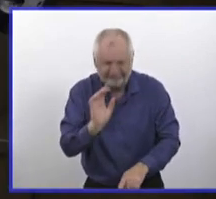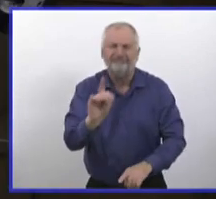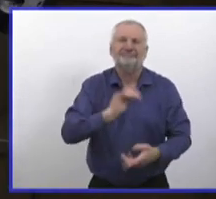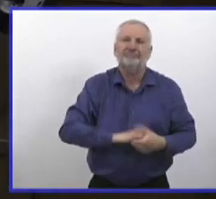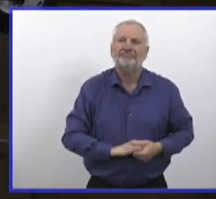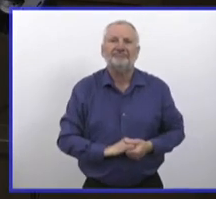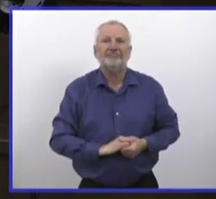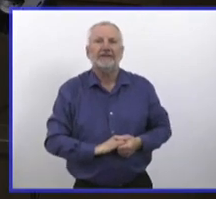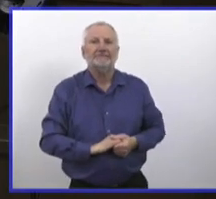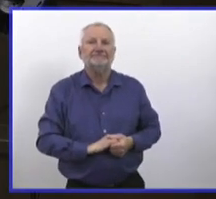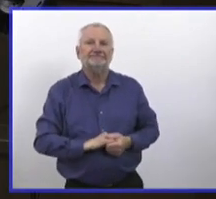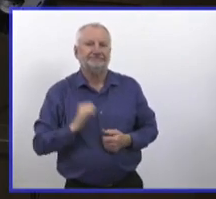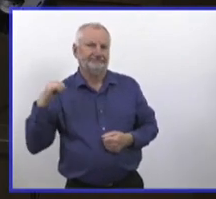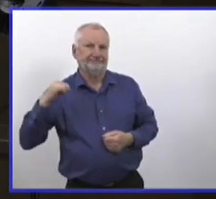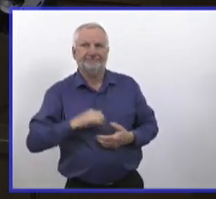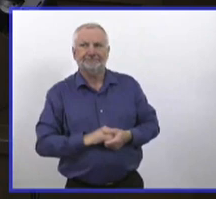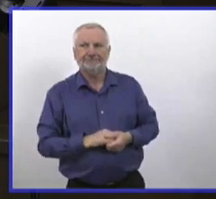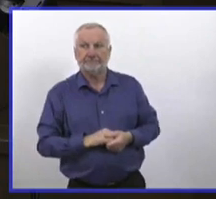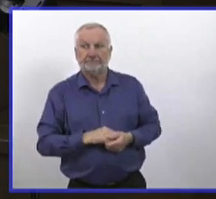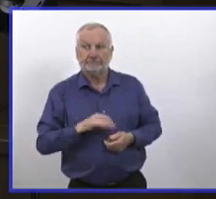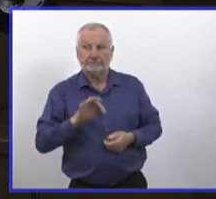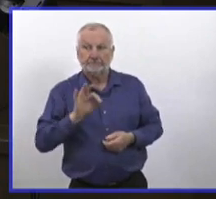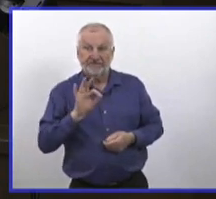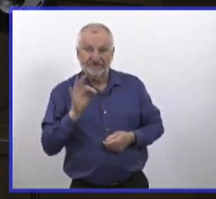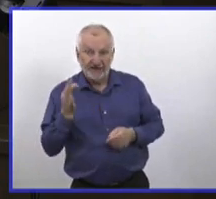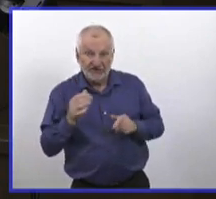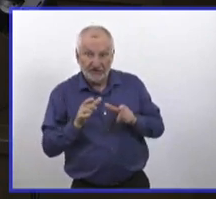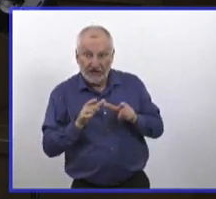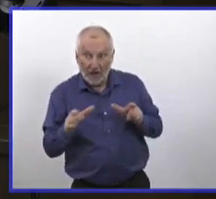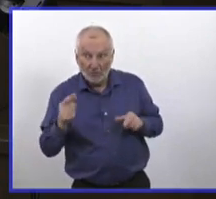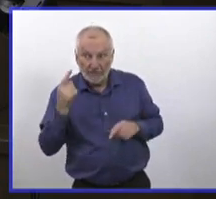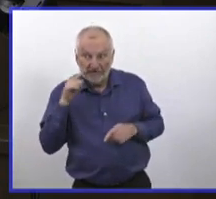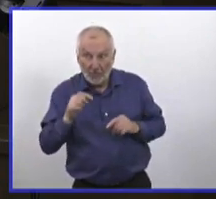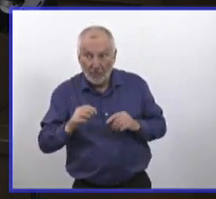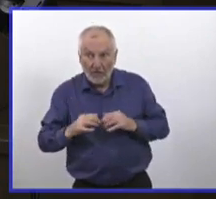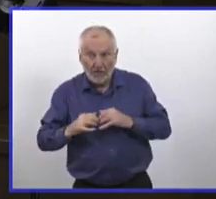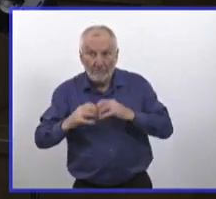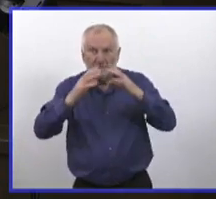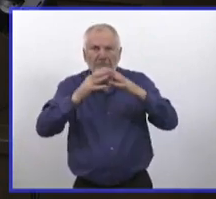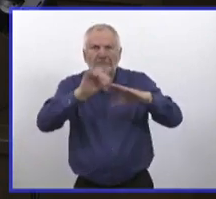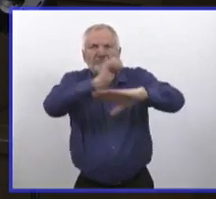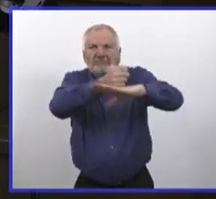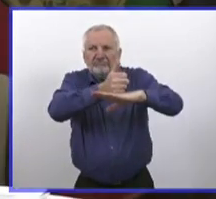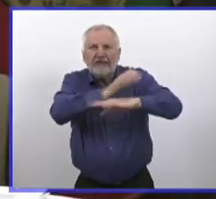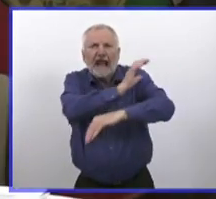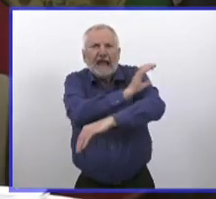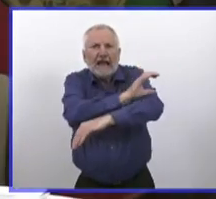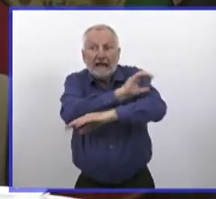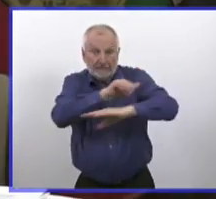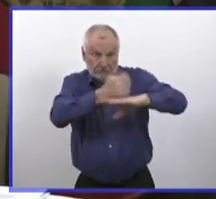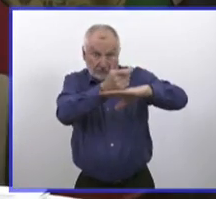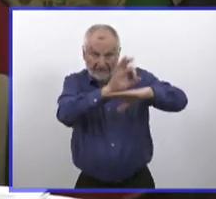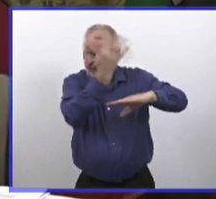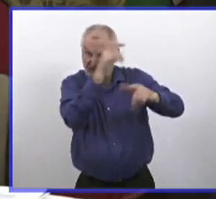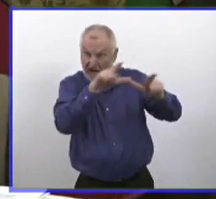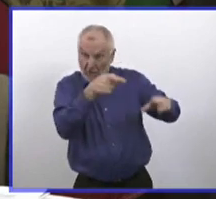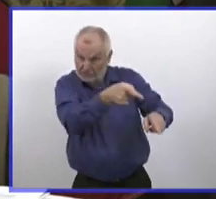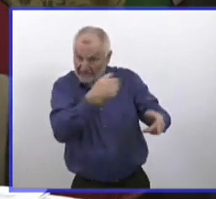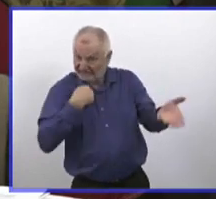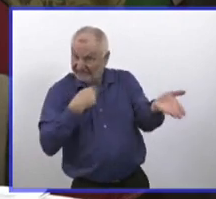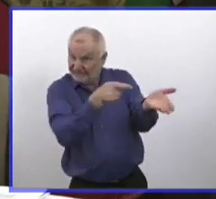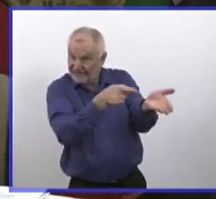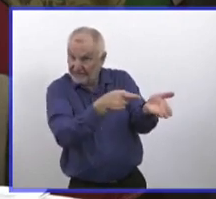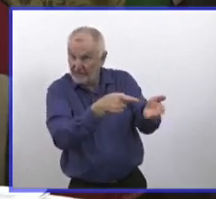in pop-up clinics, for example, in Saint Laurent on March 25? That is a really good question. I would like to